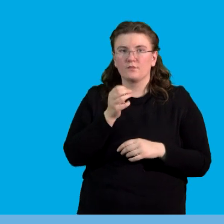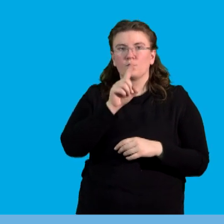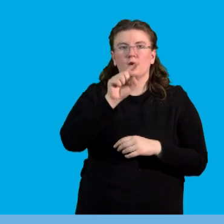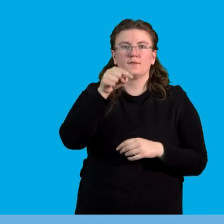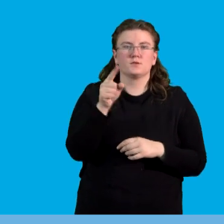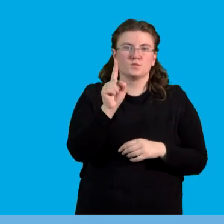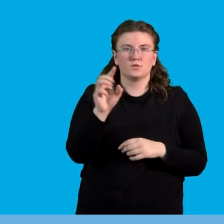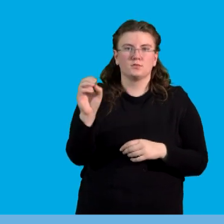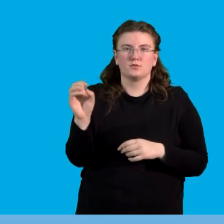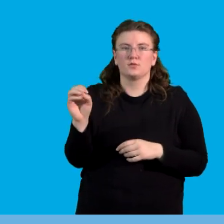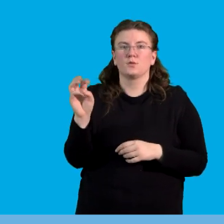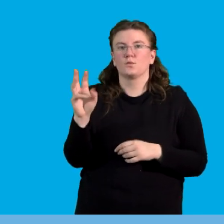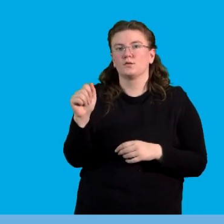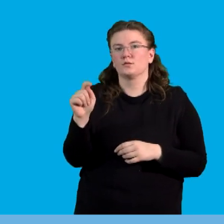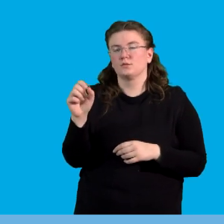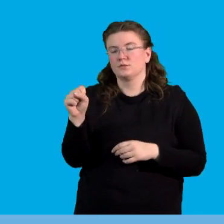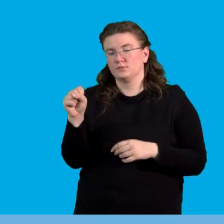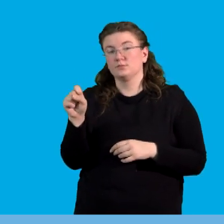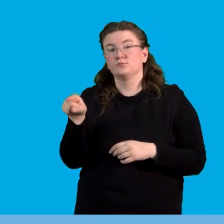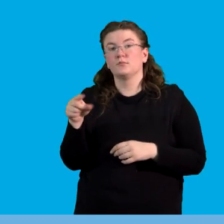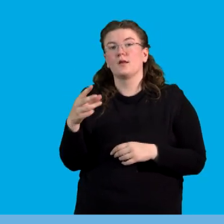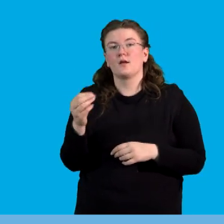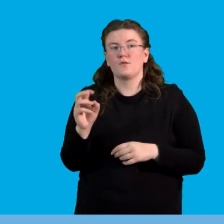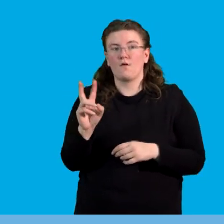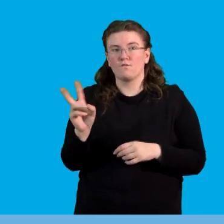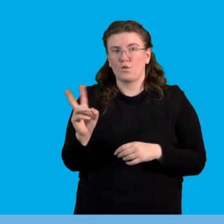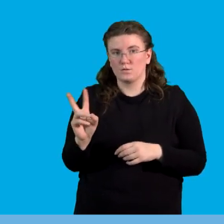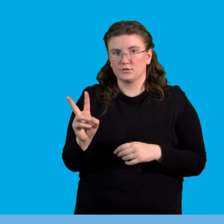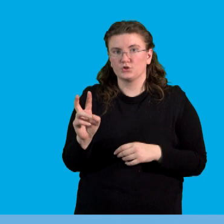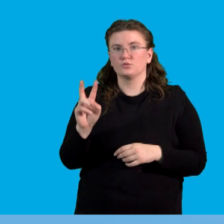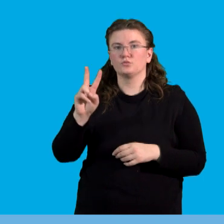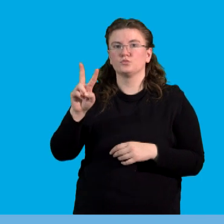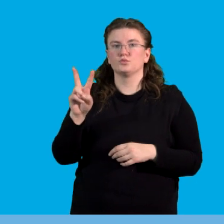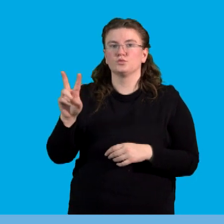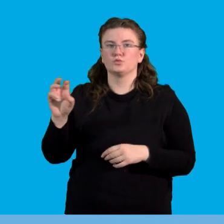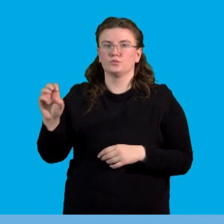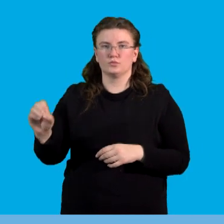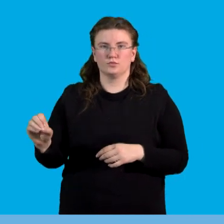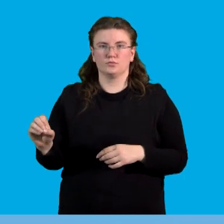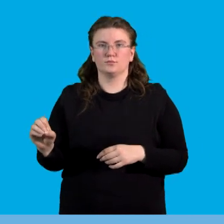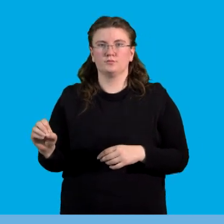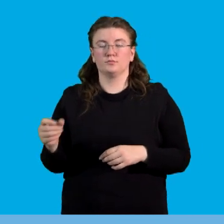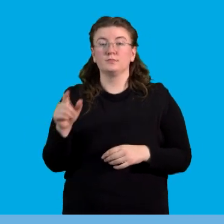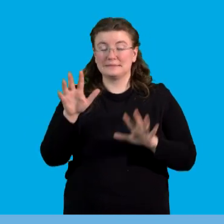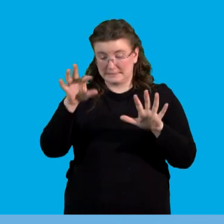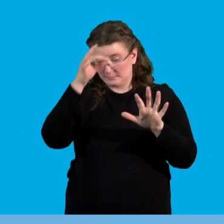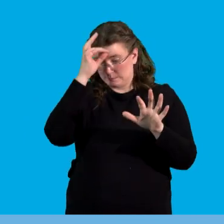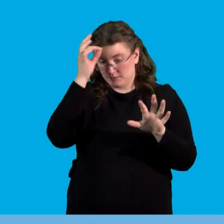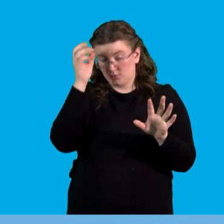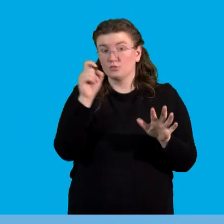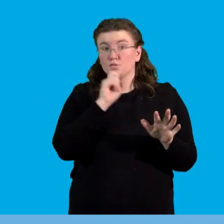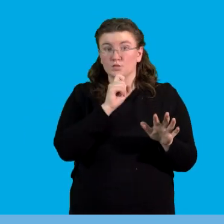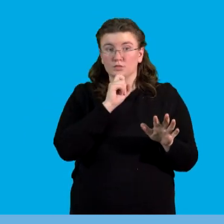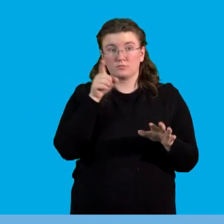watts, and it has a voltage of 220 volts, and she is using it for 10 minutes. And we are